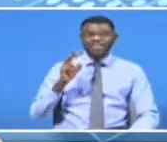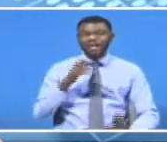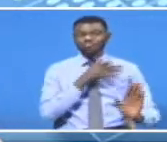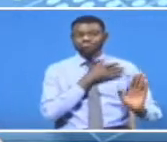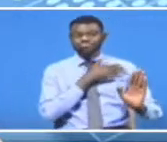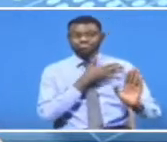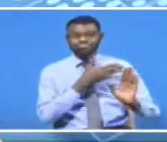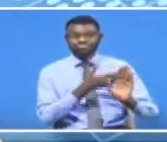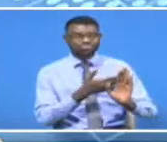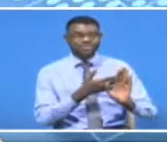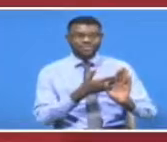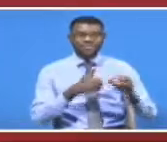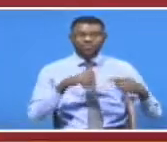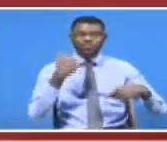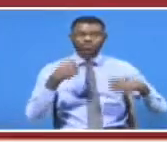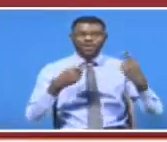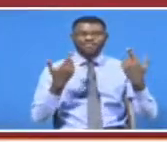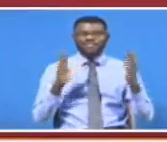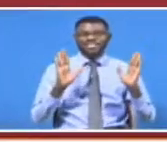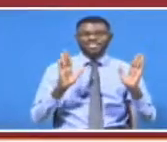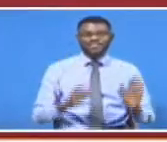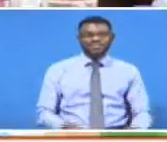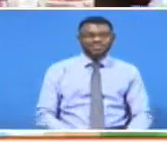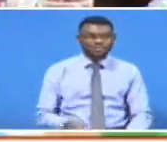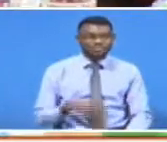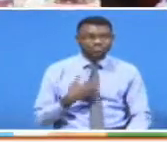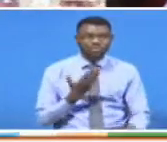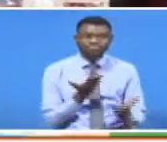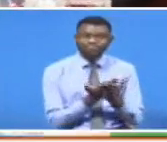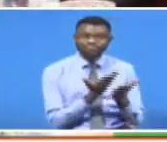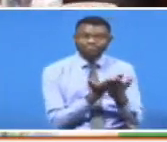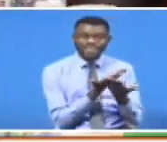gong. I want to appeal to these players